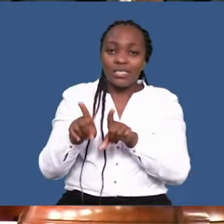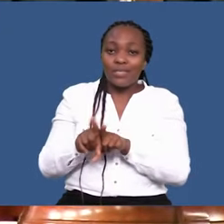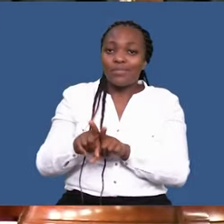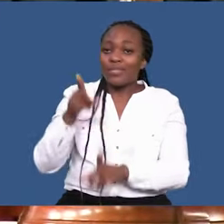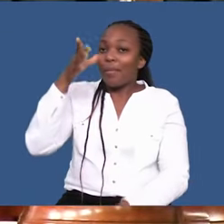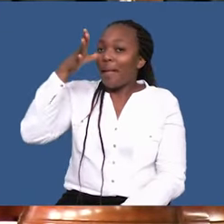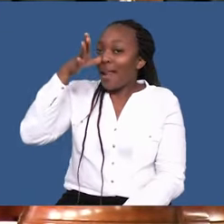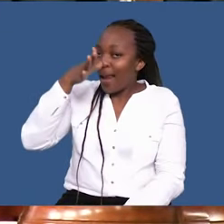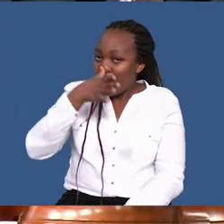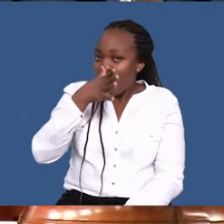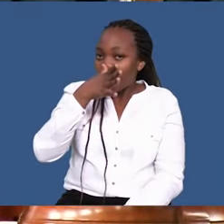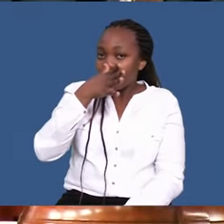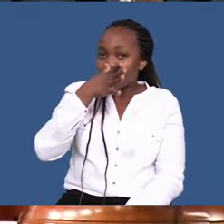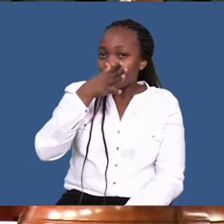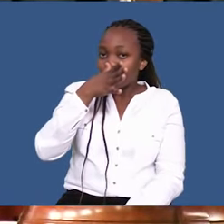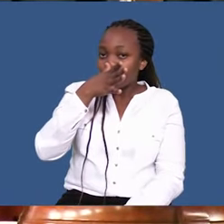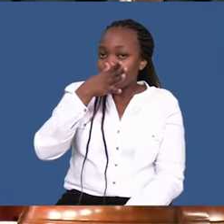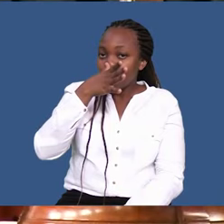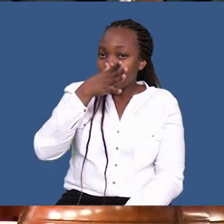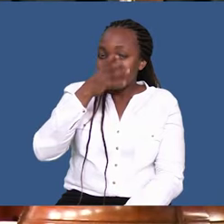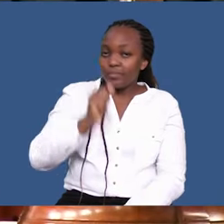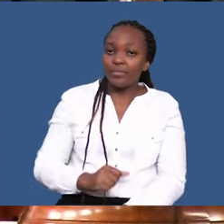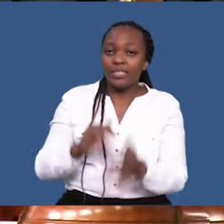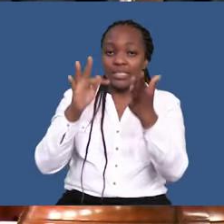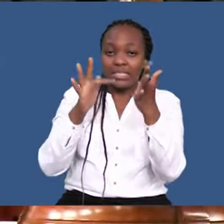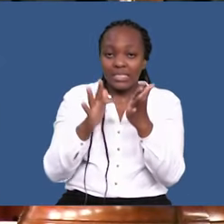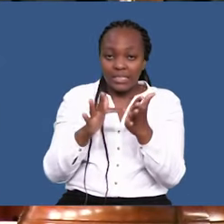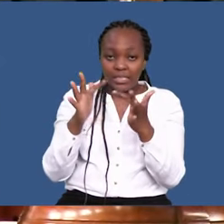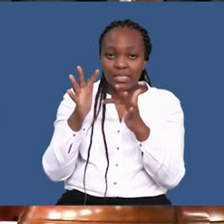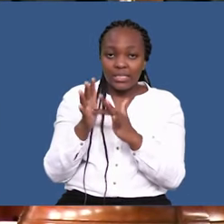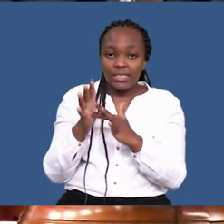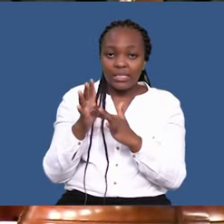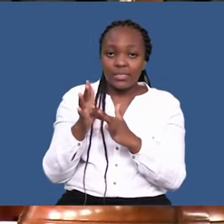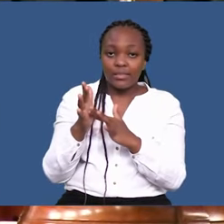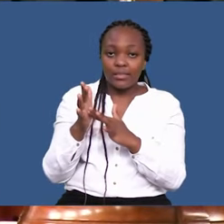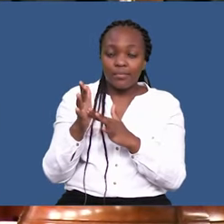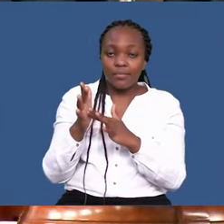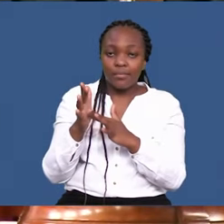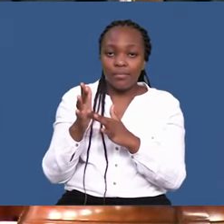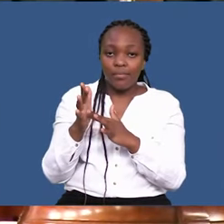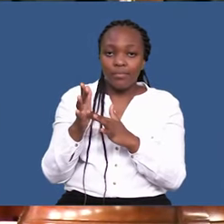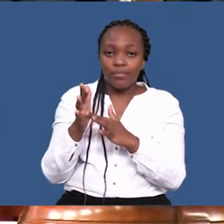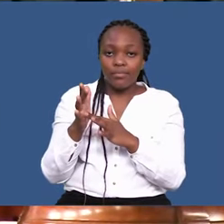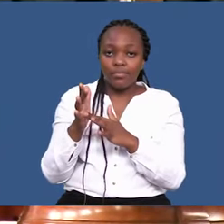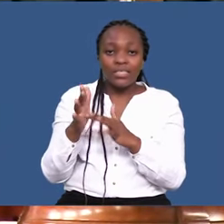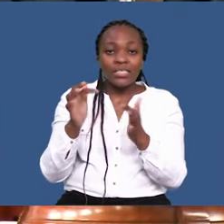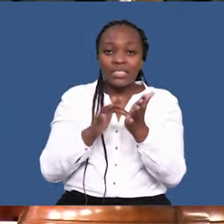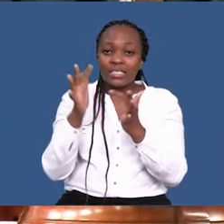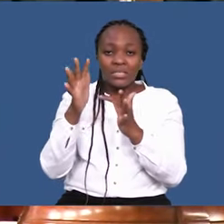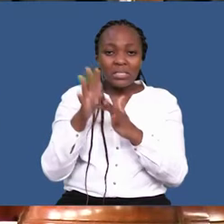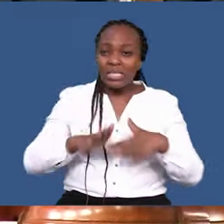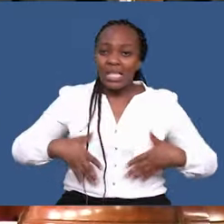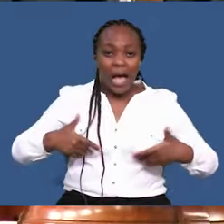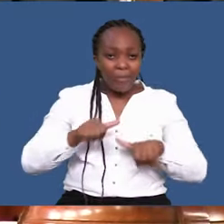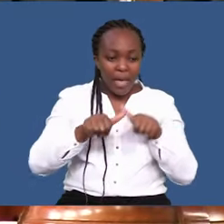lying. We should not lie to each other. Jesus, of course, would not walk in any of these things. And